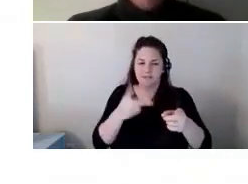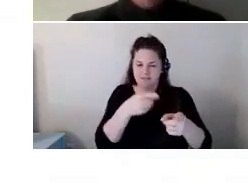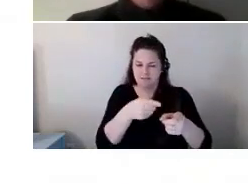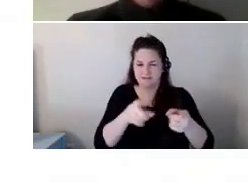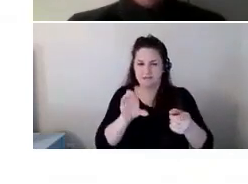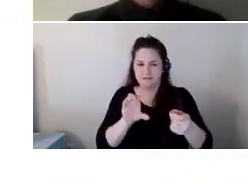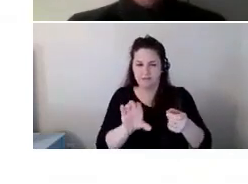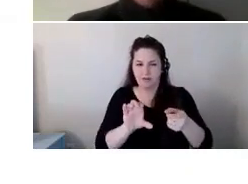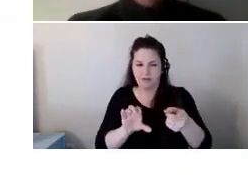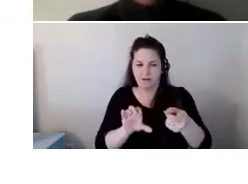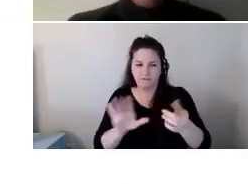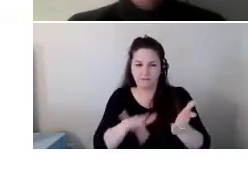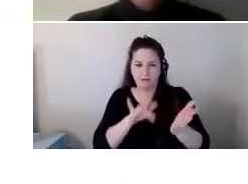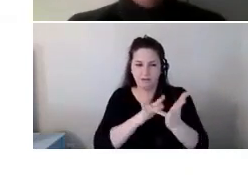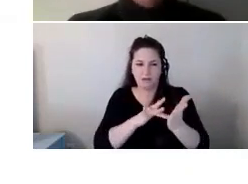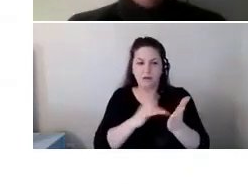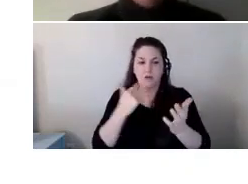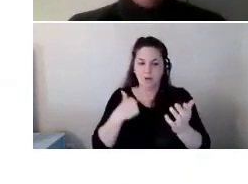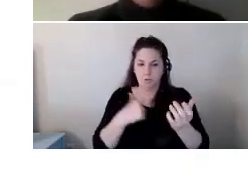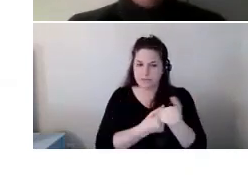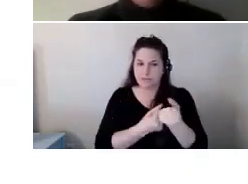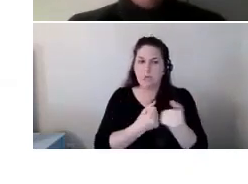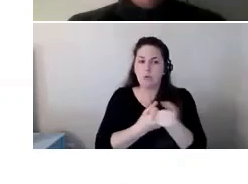here. We support